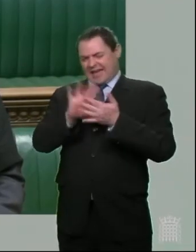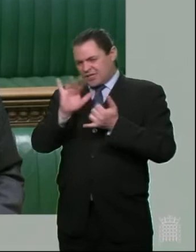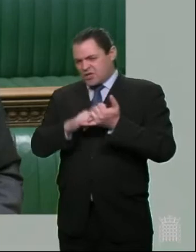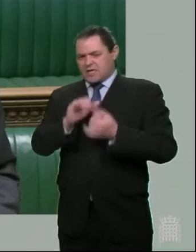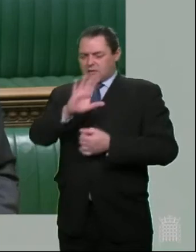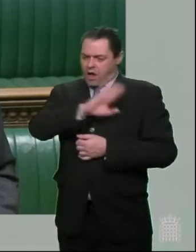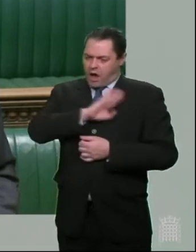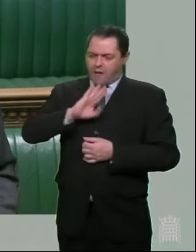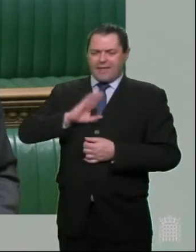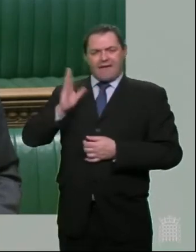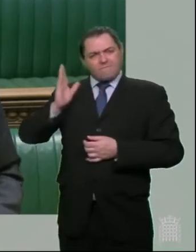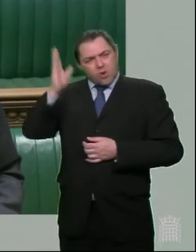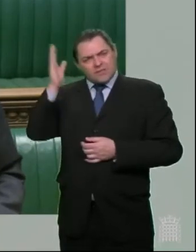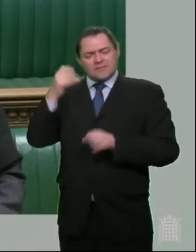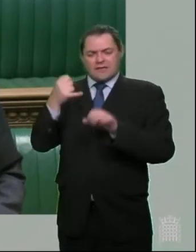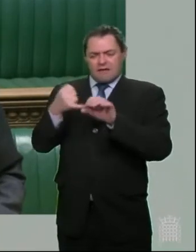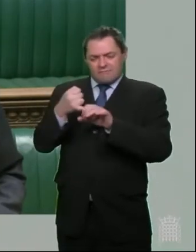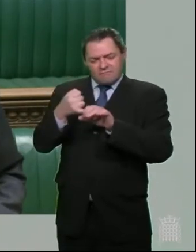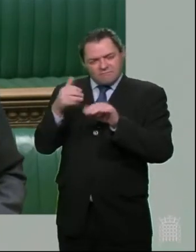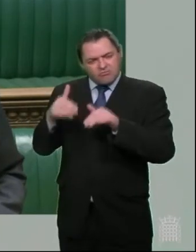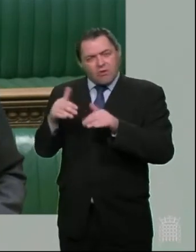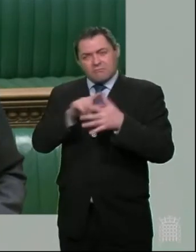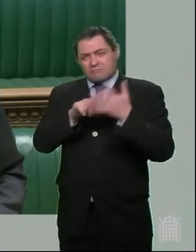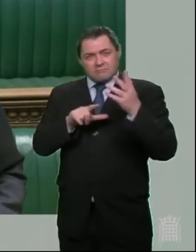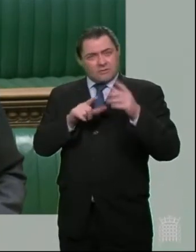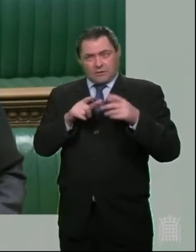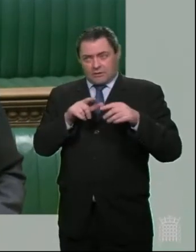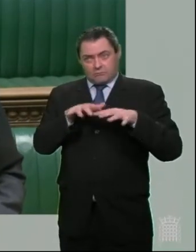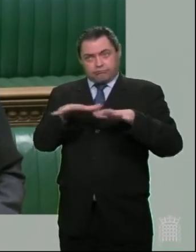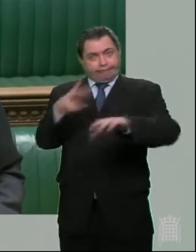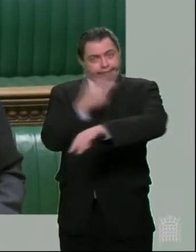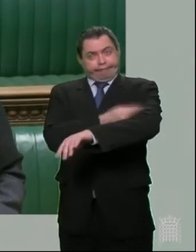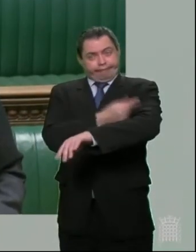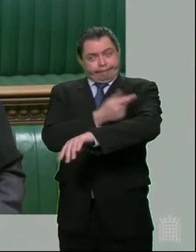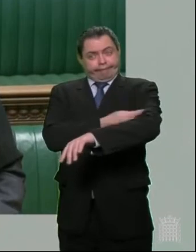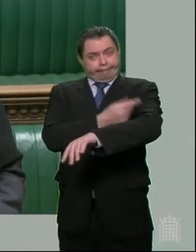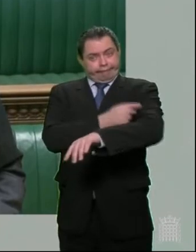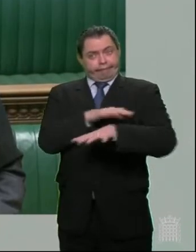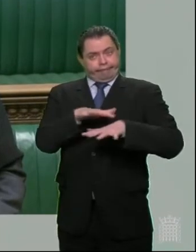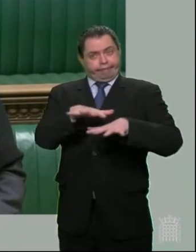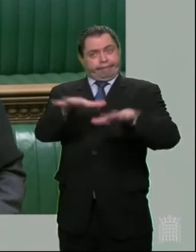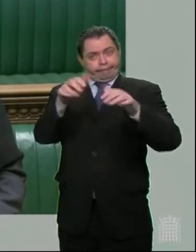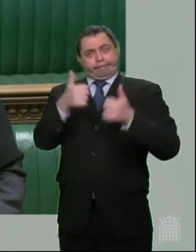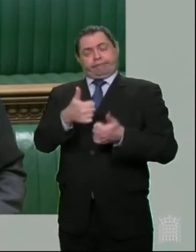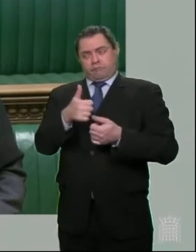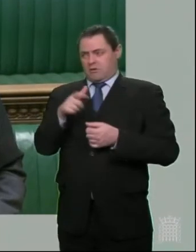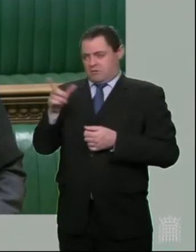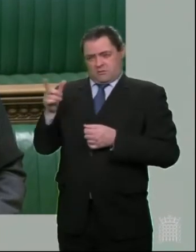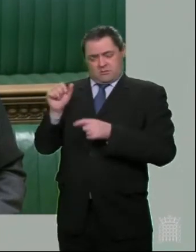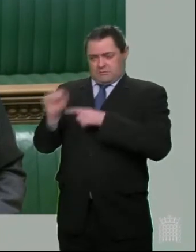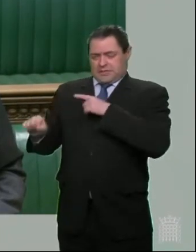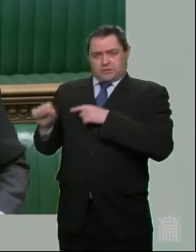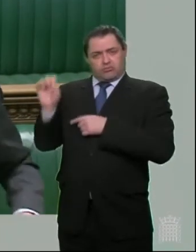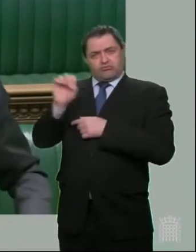by volunteers, by pharmacists to roll out the fastest vaccination programme in Europe. That is something that government must do, can do, is